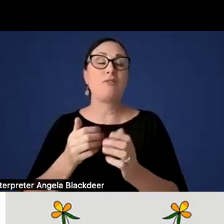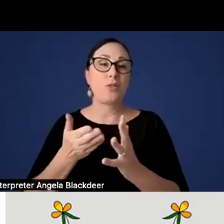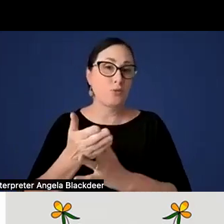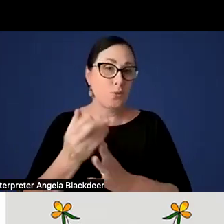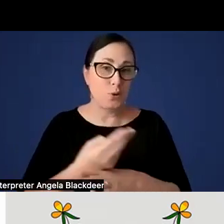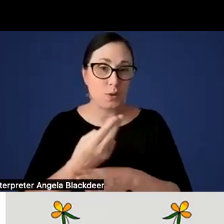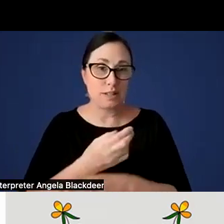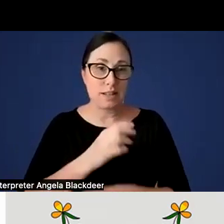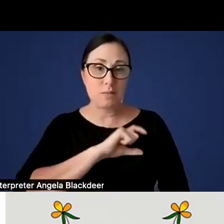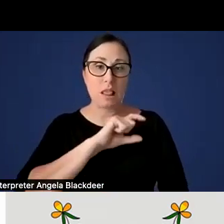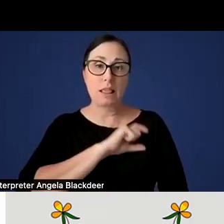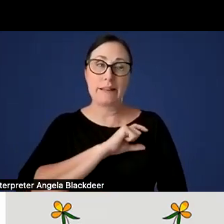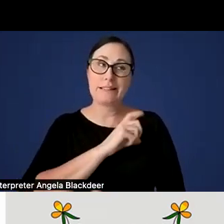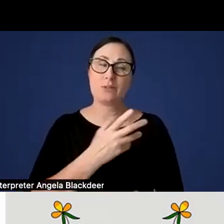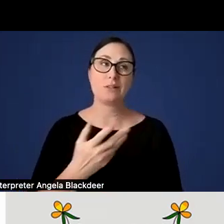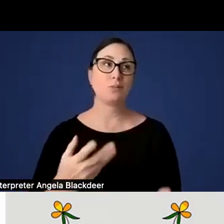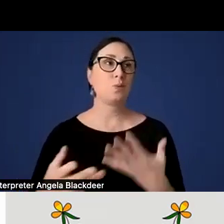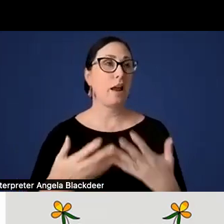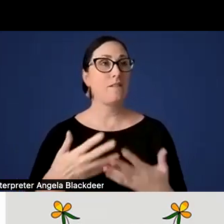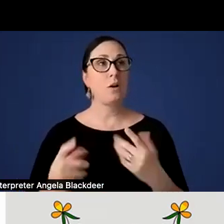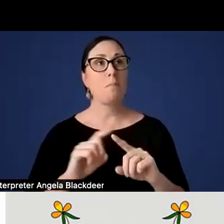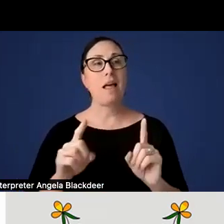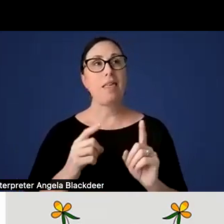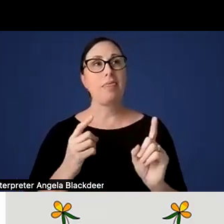the end, there was no